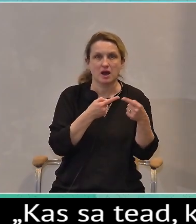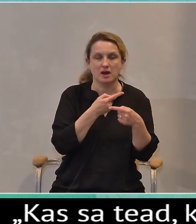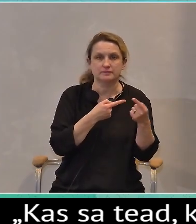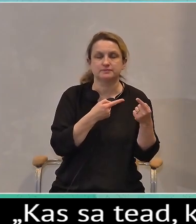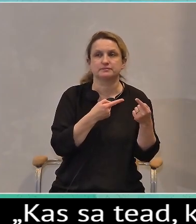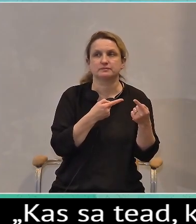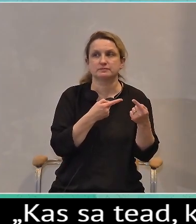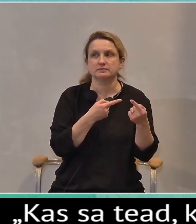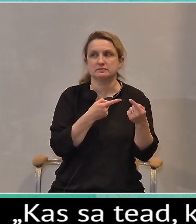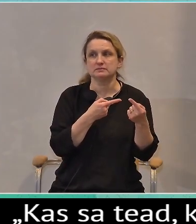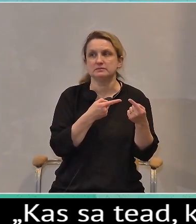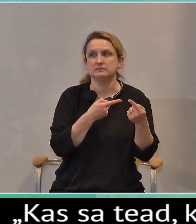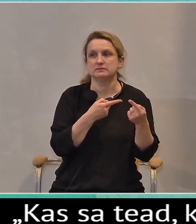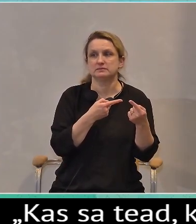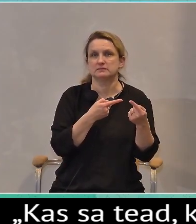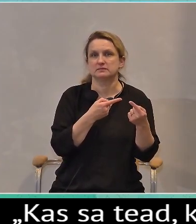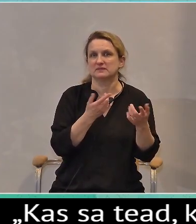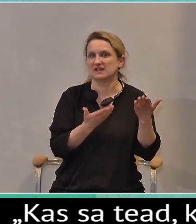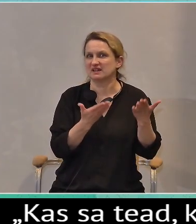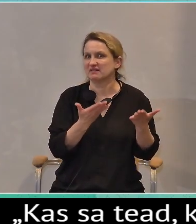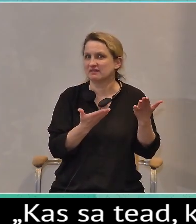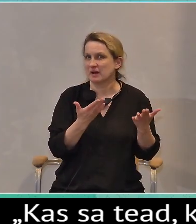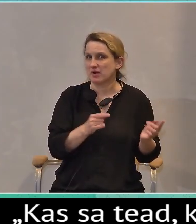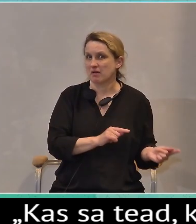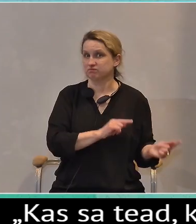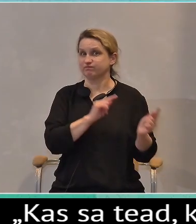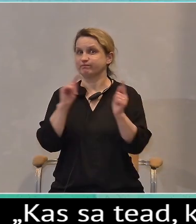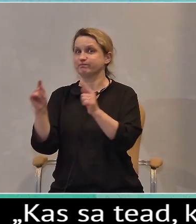we were discussing at home